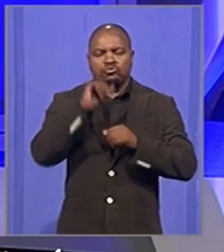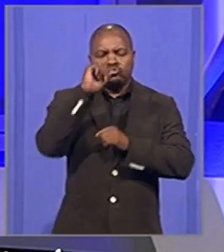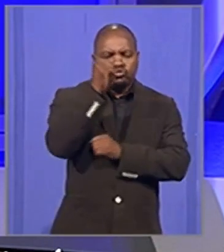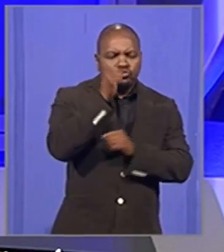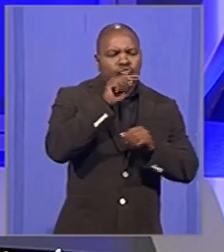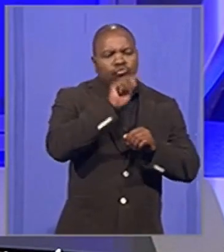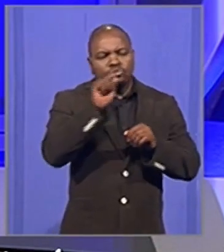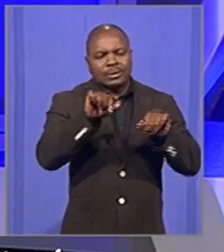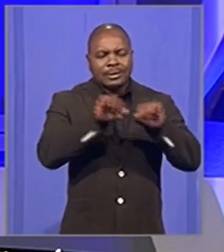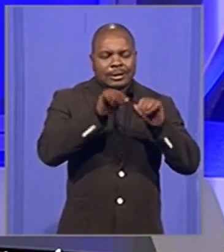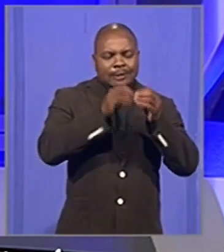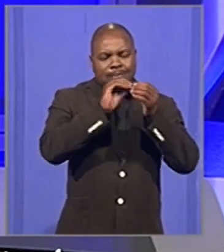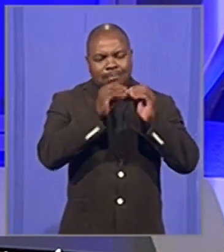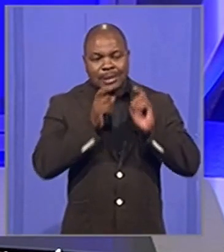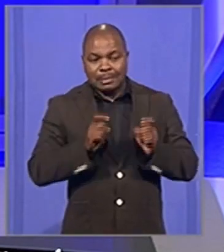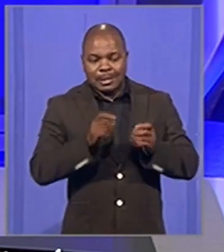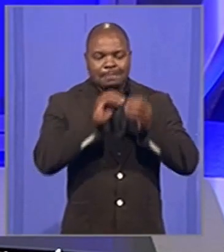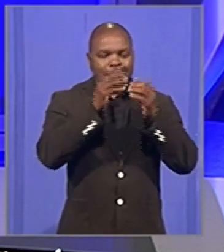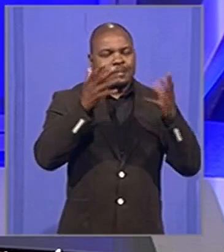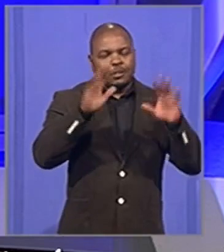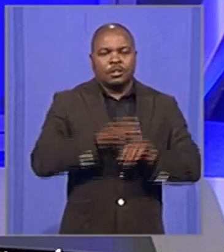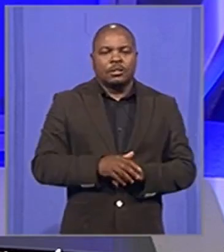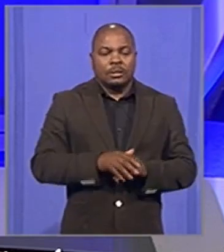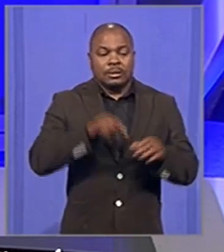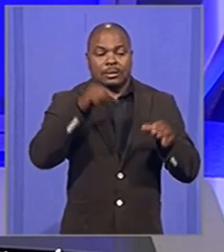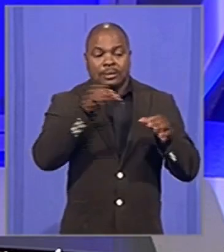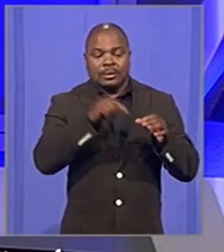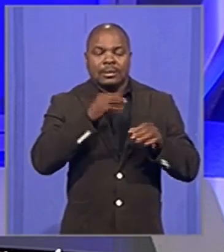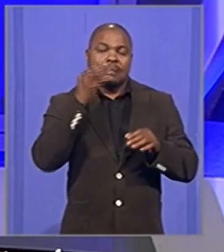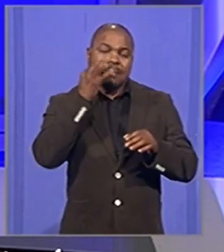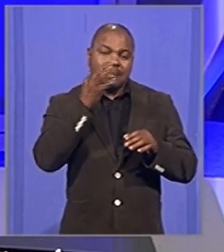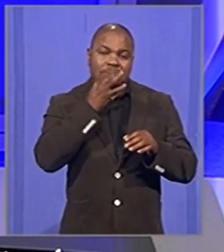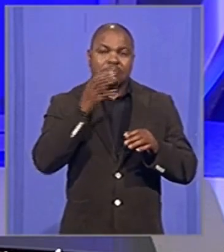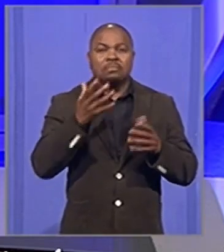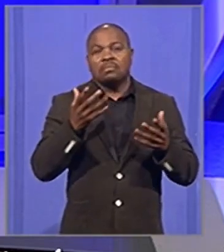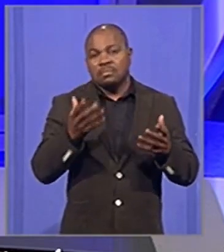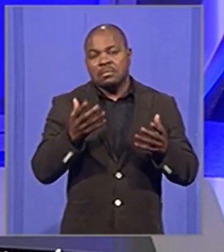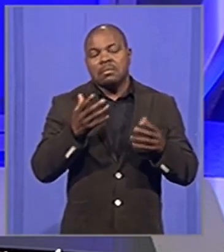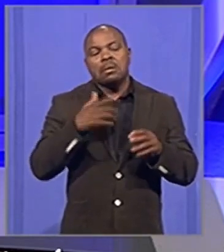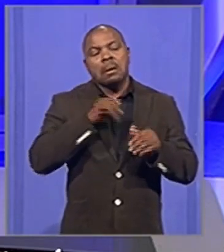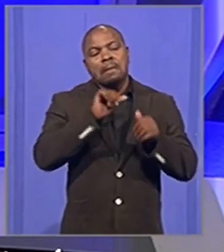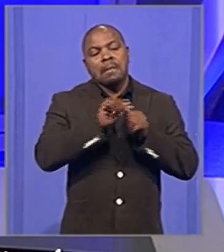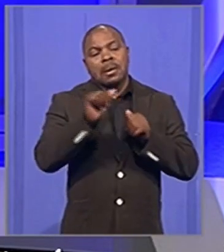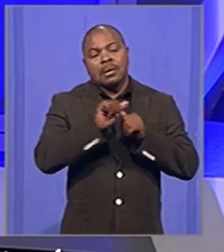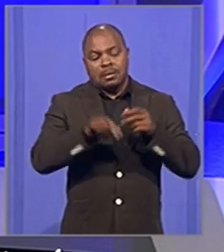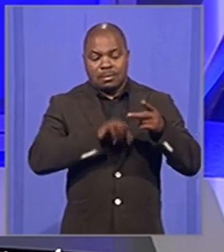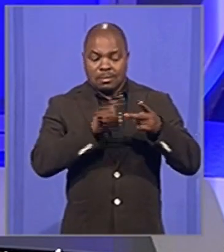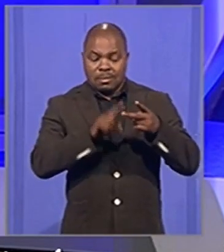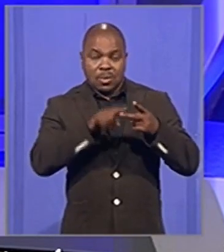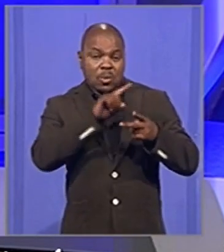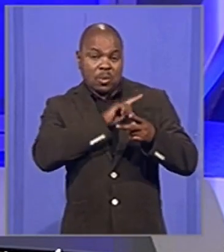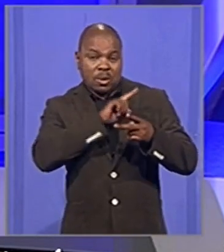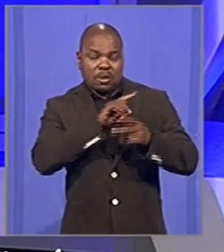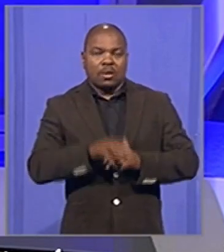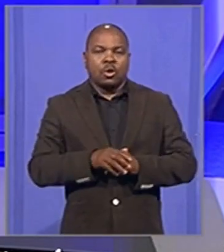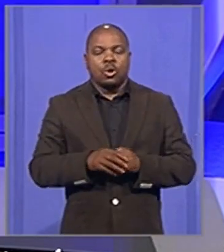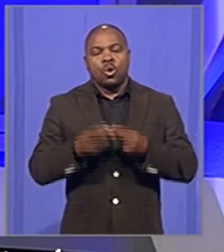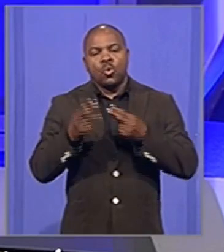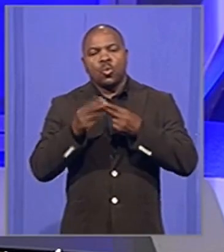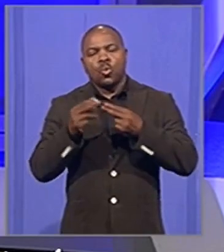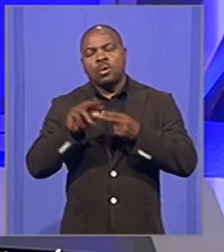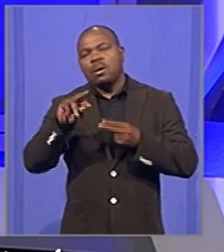mafaratlhatlha a yone a tshoganyetso. Setlamo seno sa motlakase sa re tokafalo eno e bakilwe gape ke gore